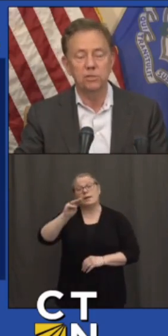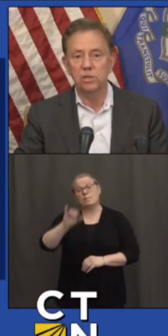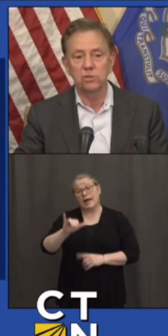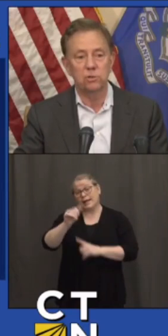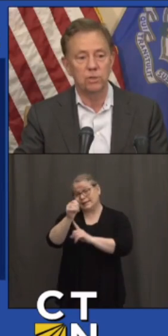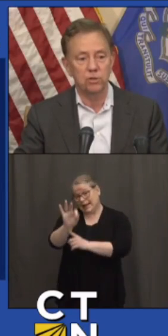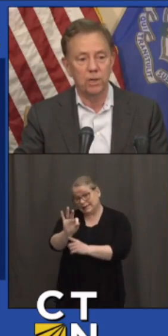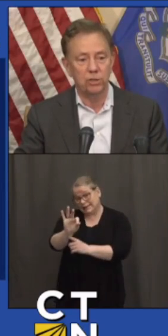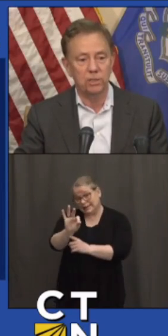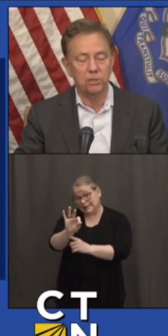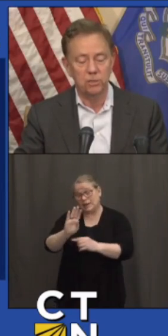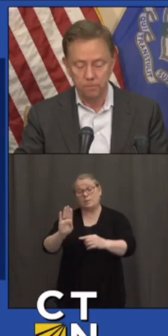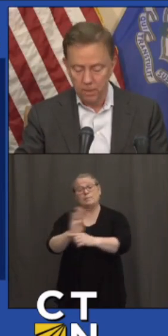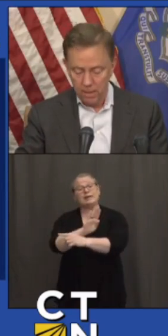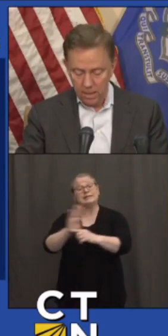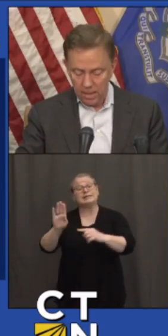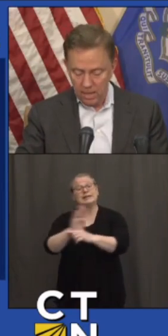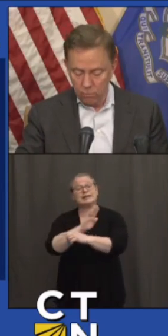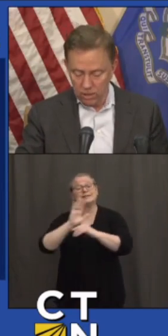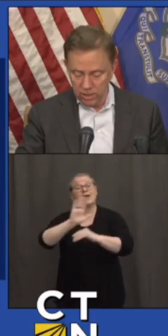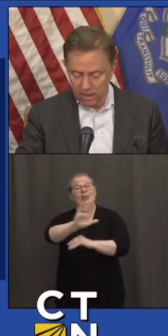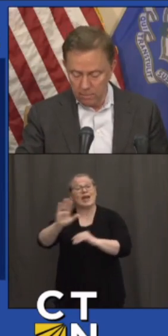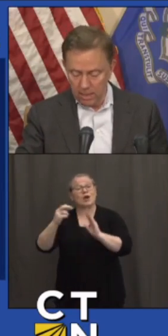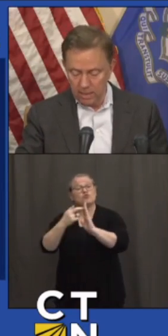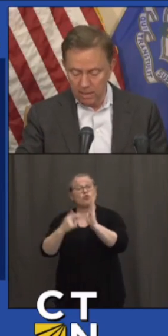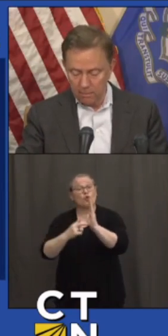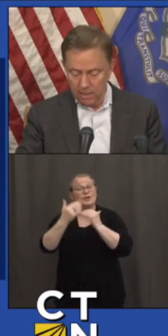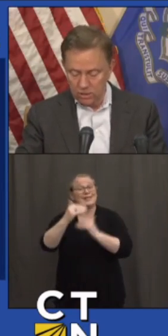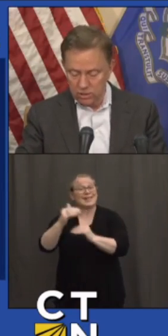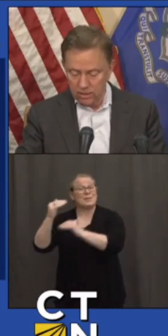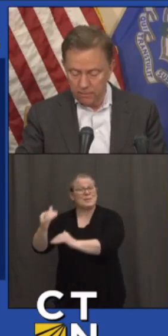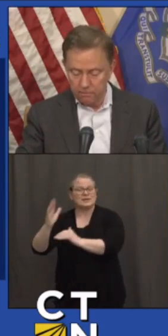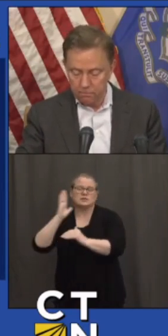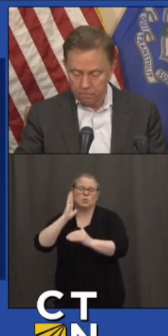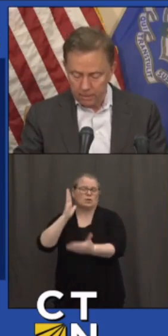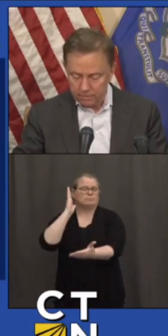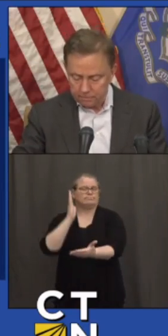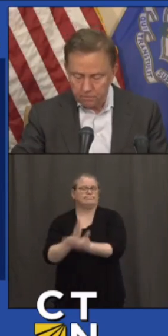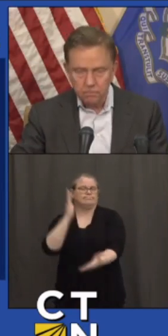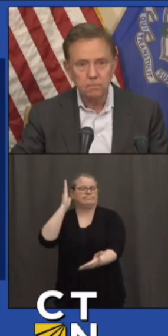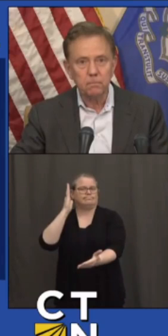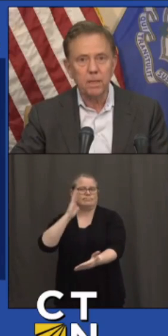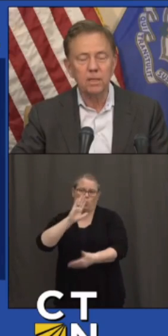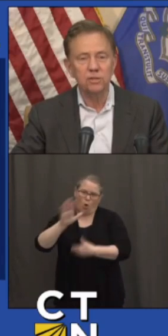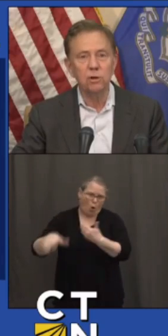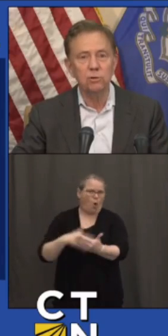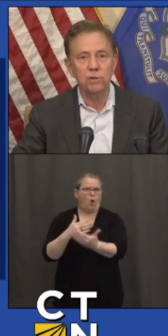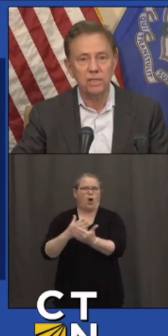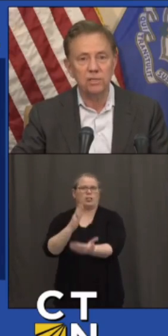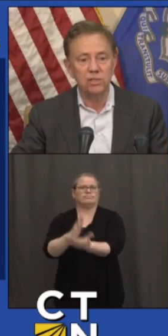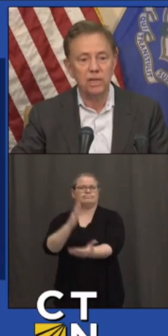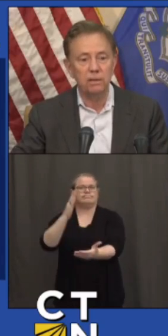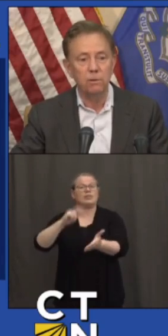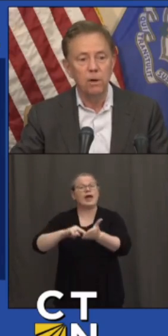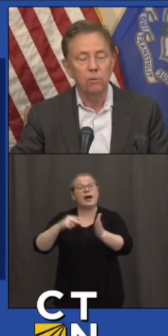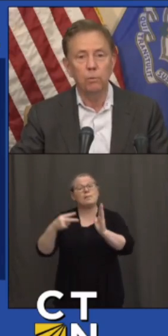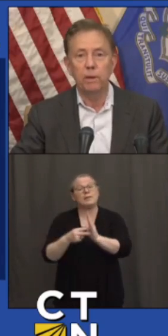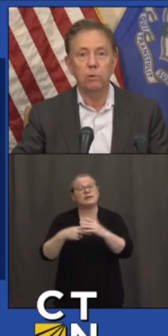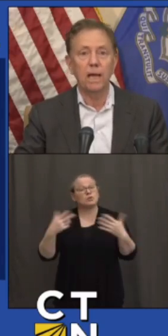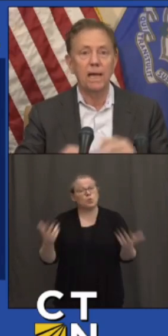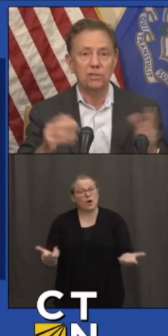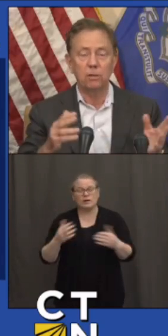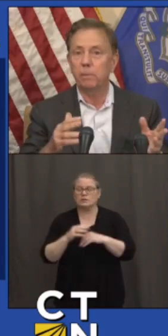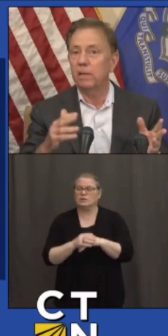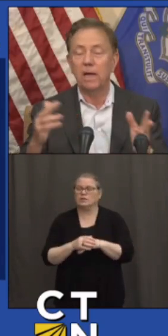remaining business restrictions. And what does that mean? That means the social distancing will